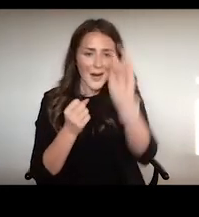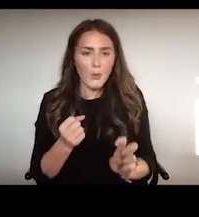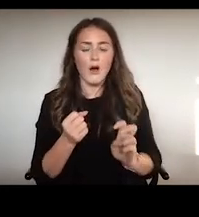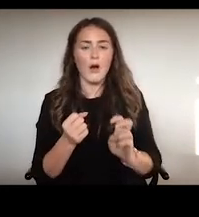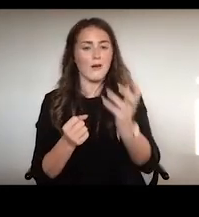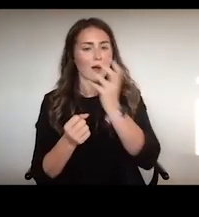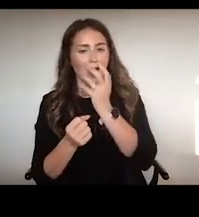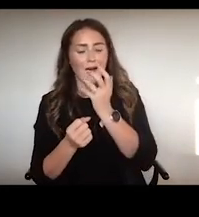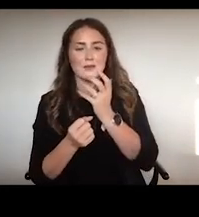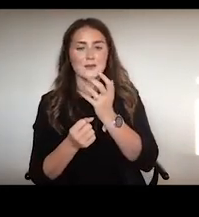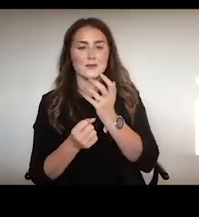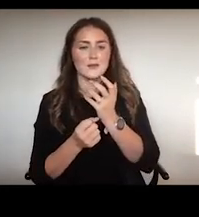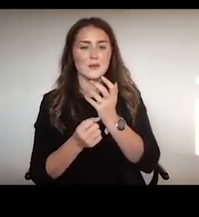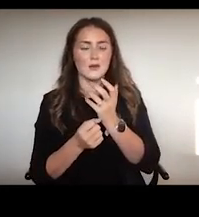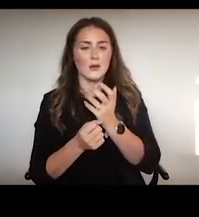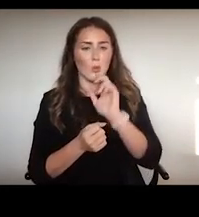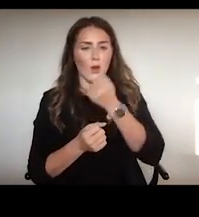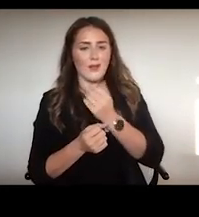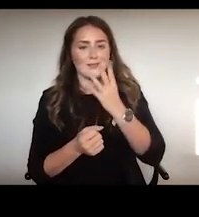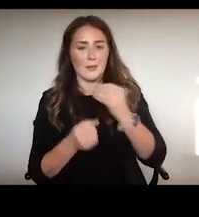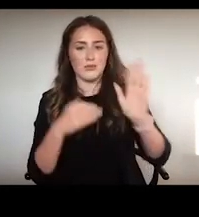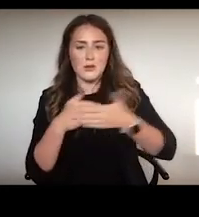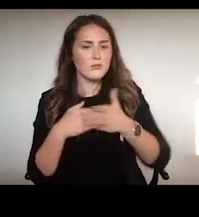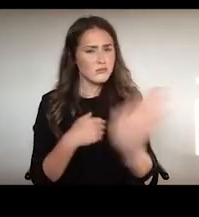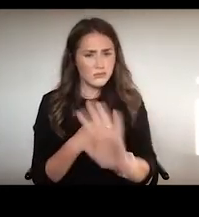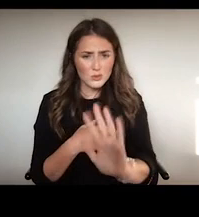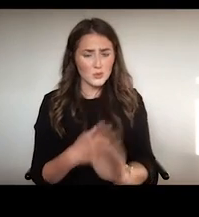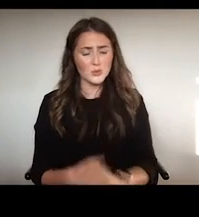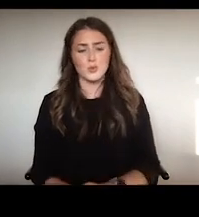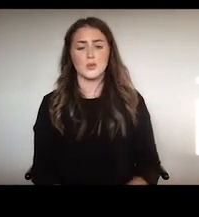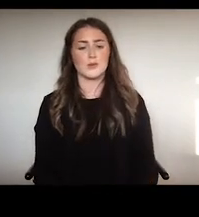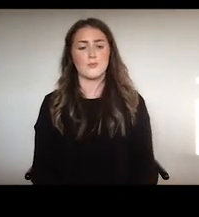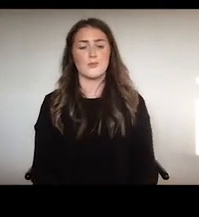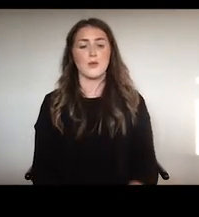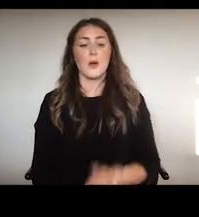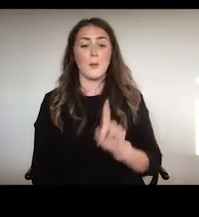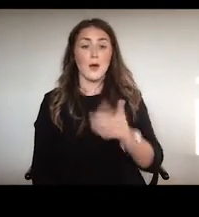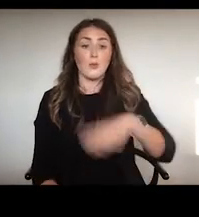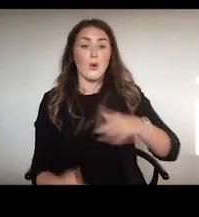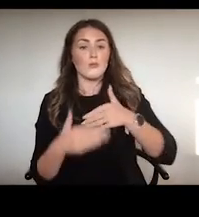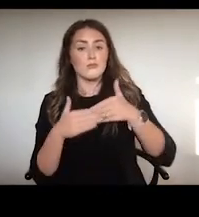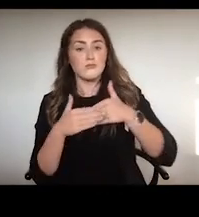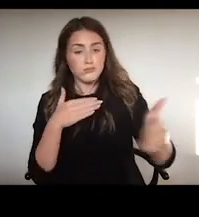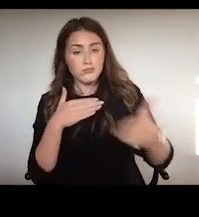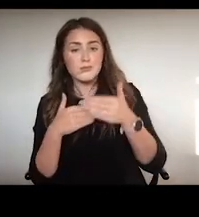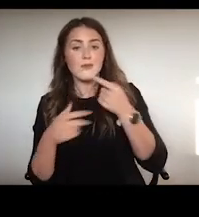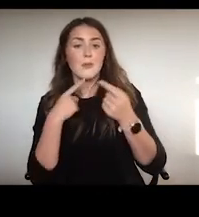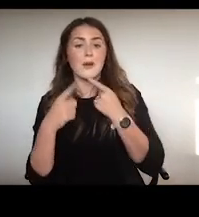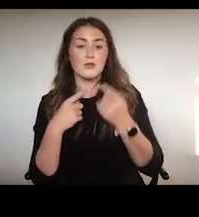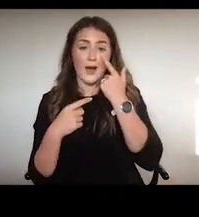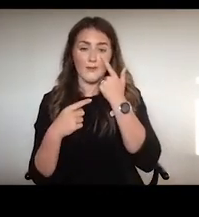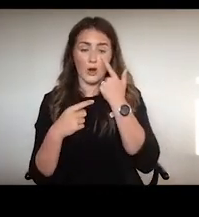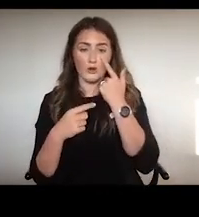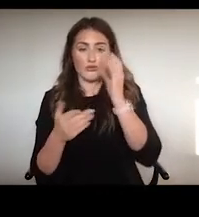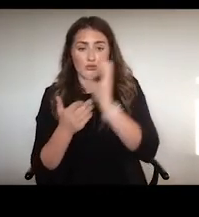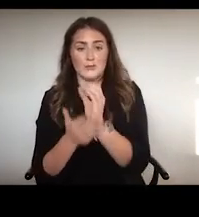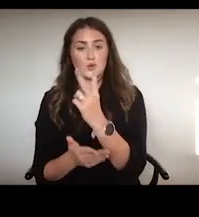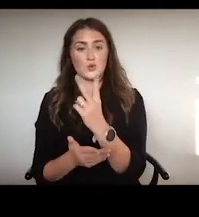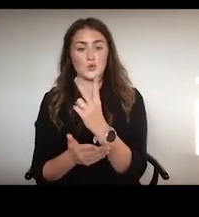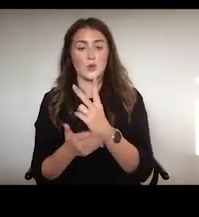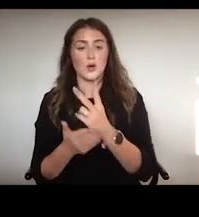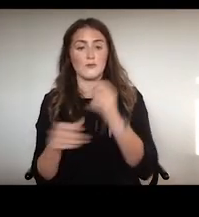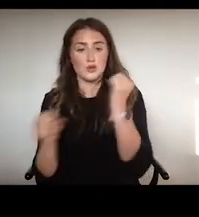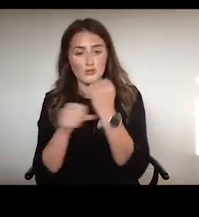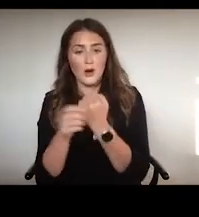or any other utilities caused by our construction work. For more information on the planned utilities works, please go to